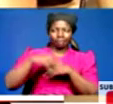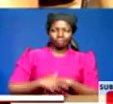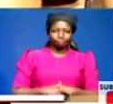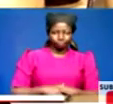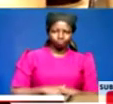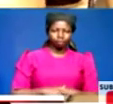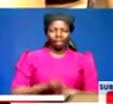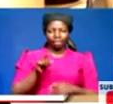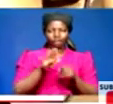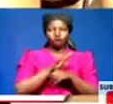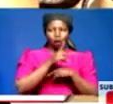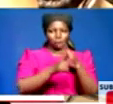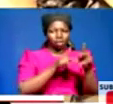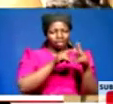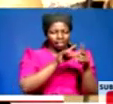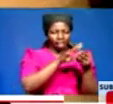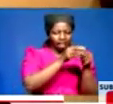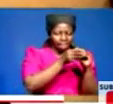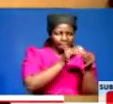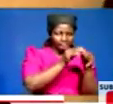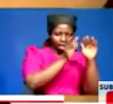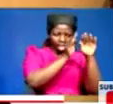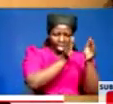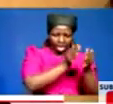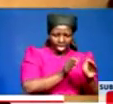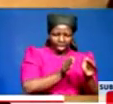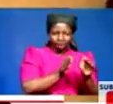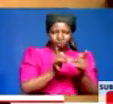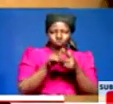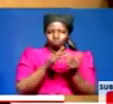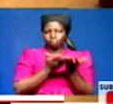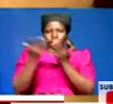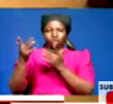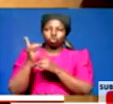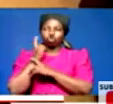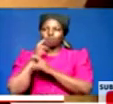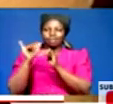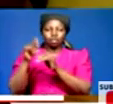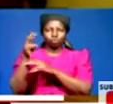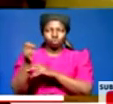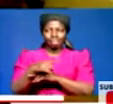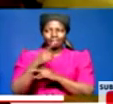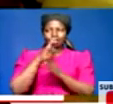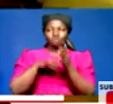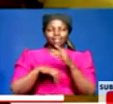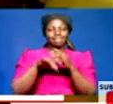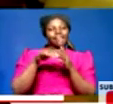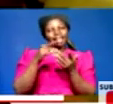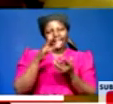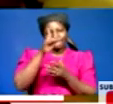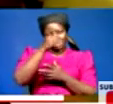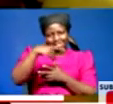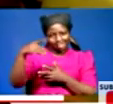entire process from molding to getting the pots to the shop takes 2 months. She says the designs of the pots are dictated by